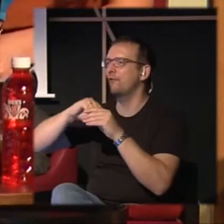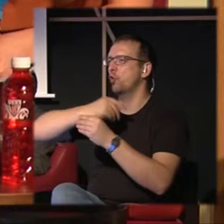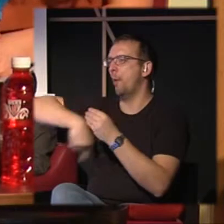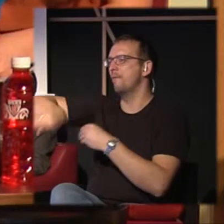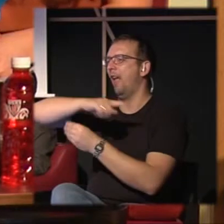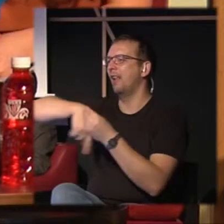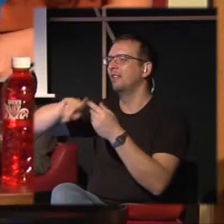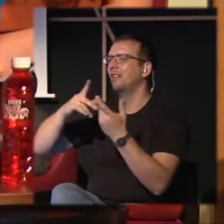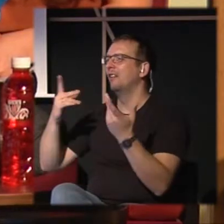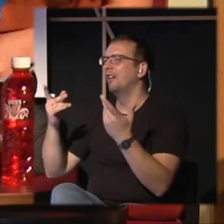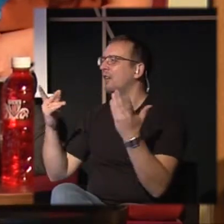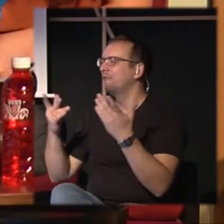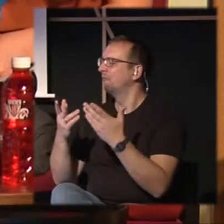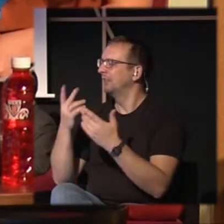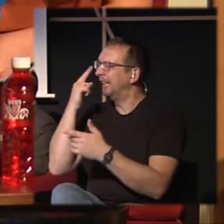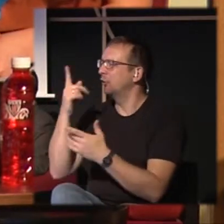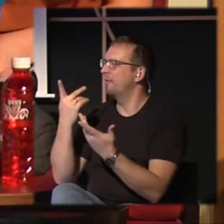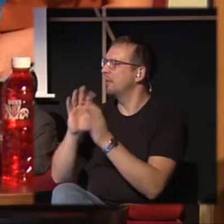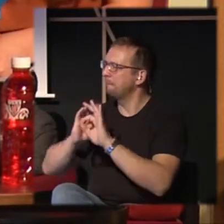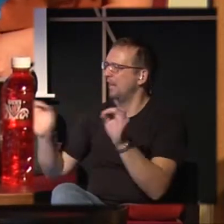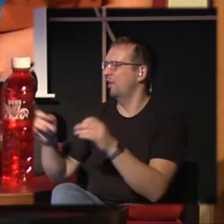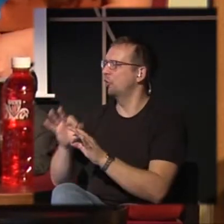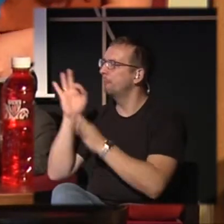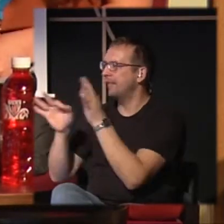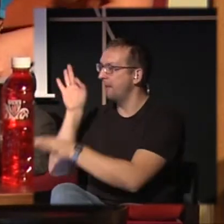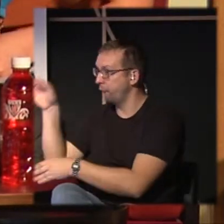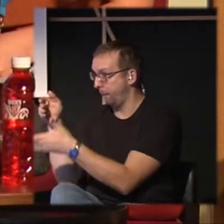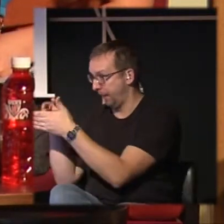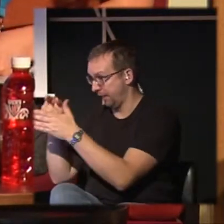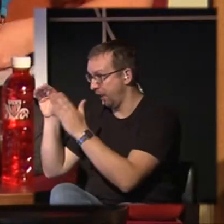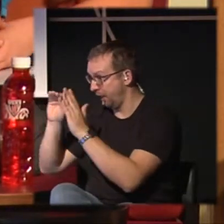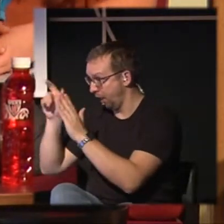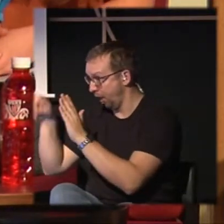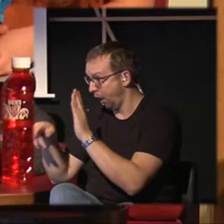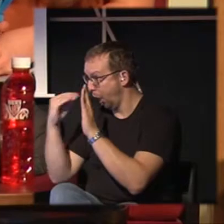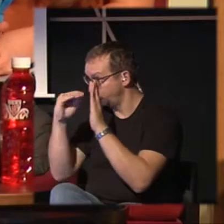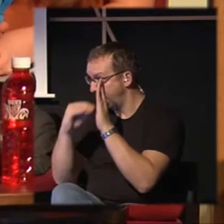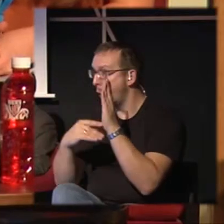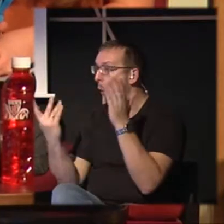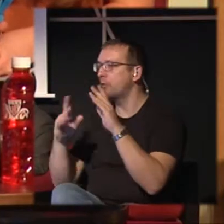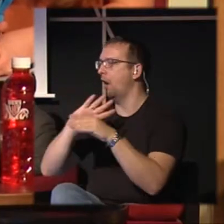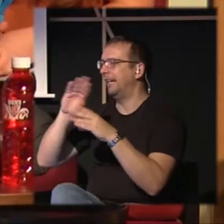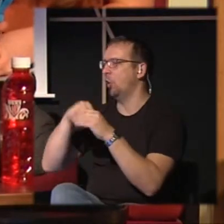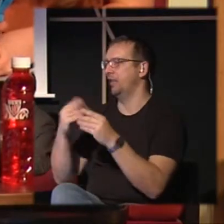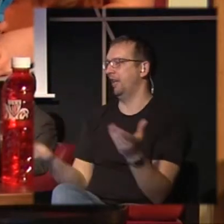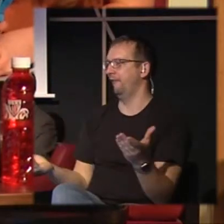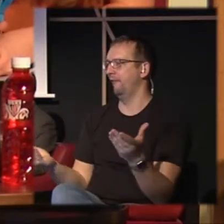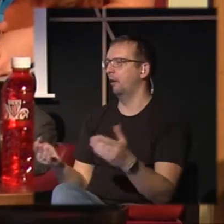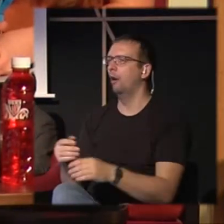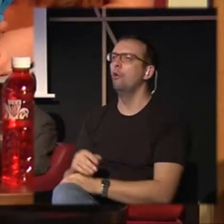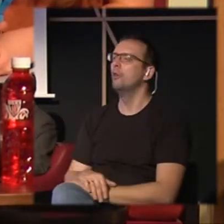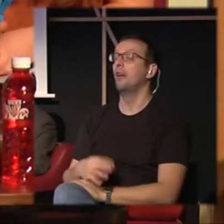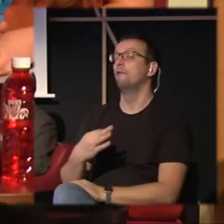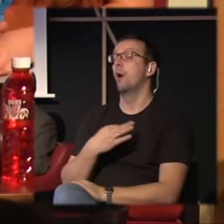welcoming of any candidate and all candidates, and including disabled candidates. I should say, note on terminology, in